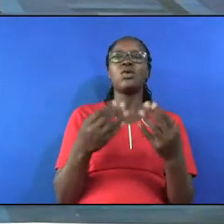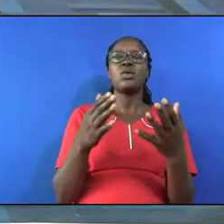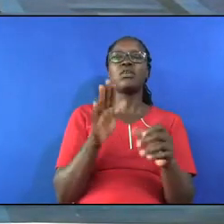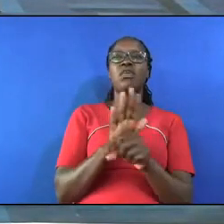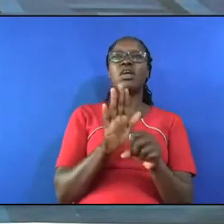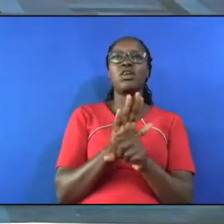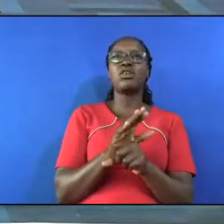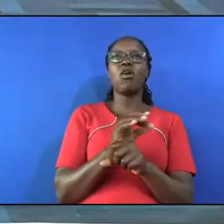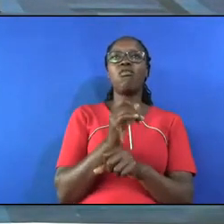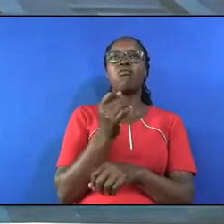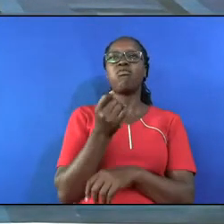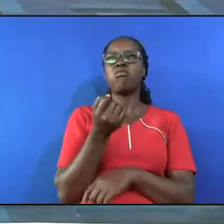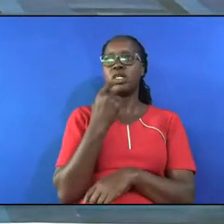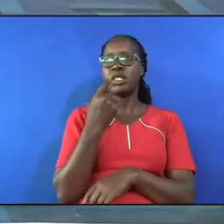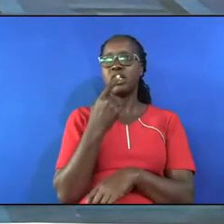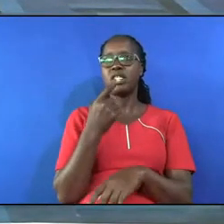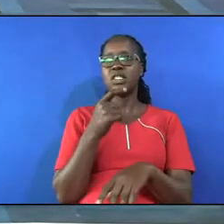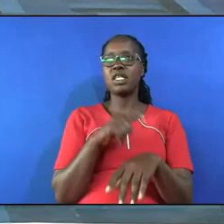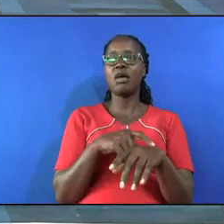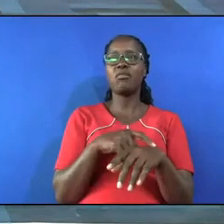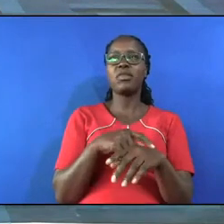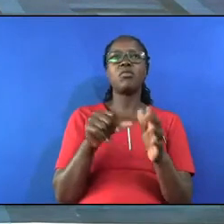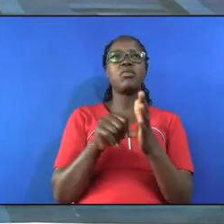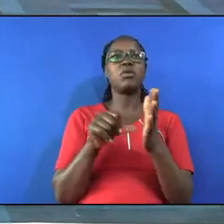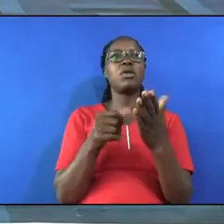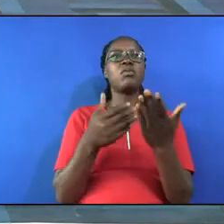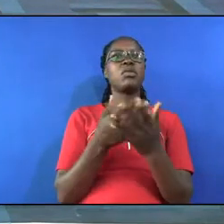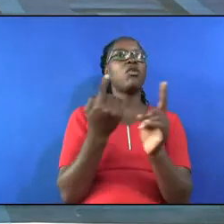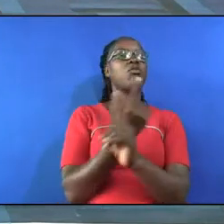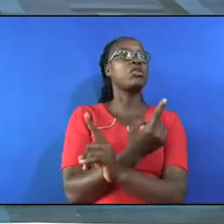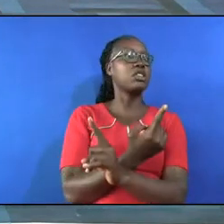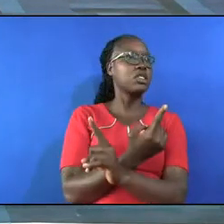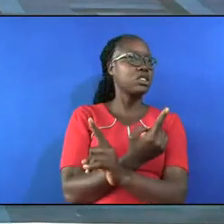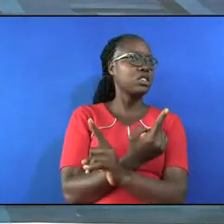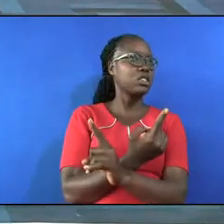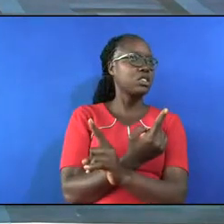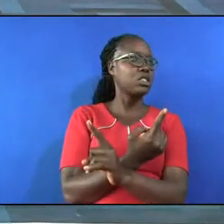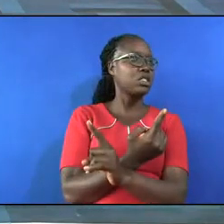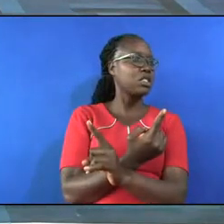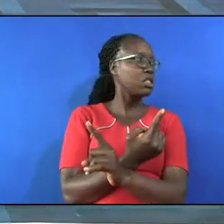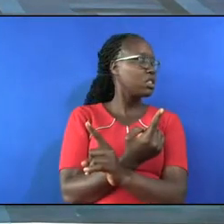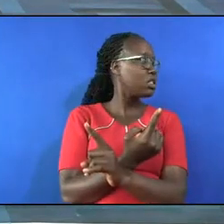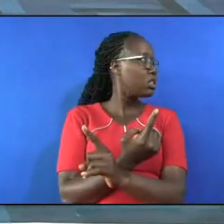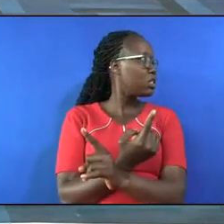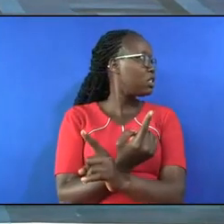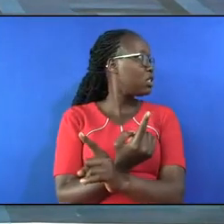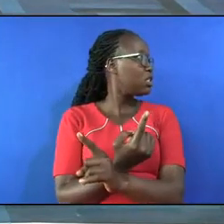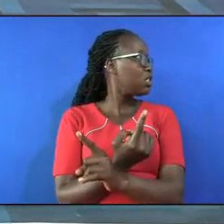of painkillers when the problem is dehydration. Here is what I mean.